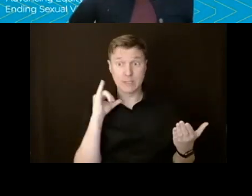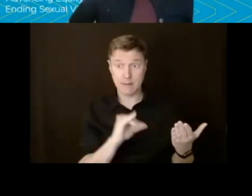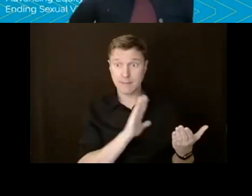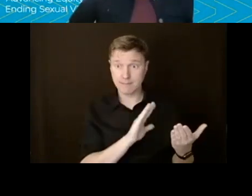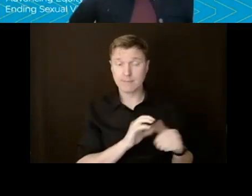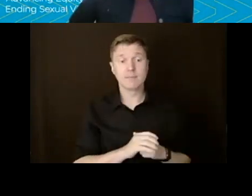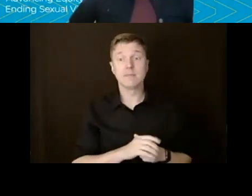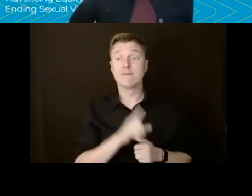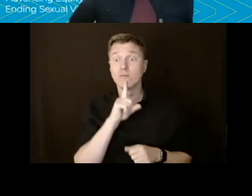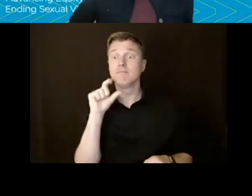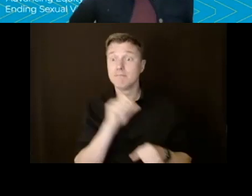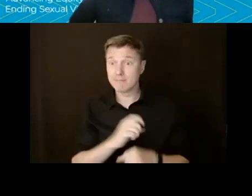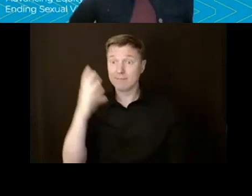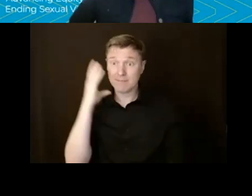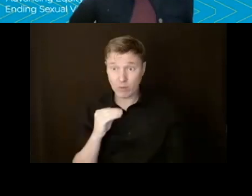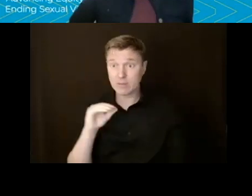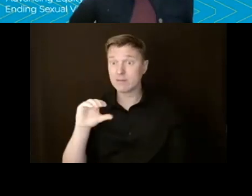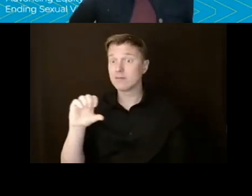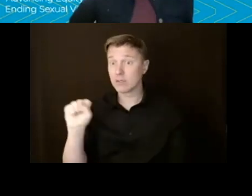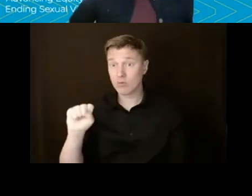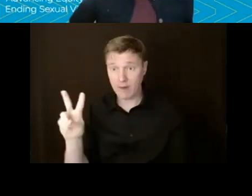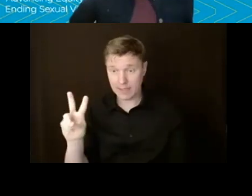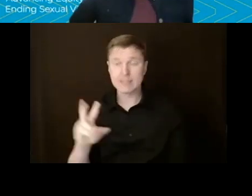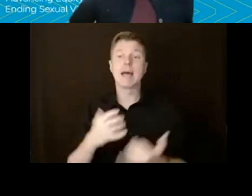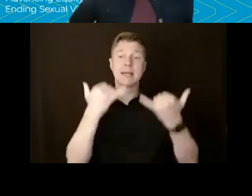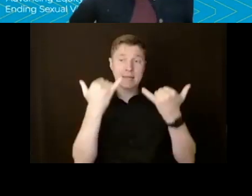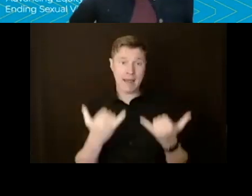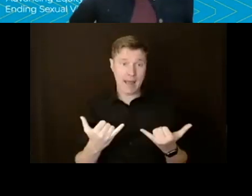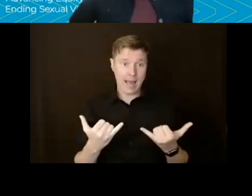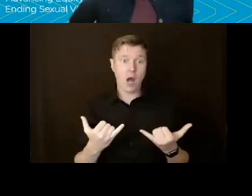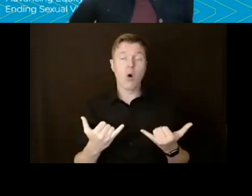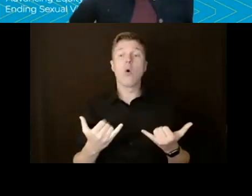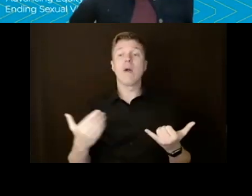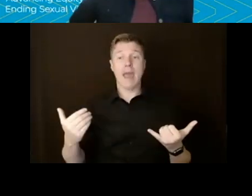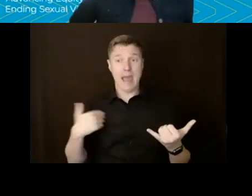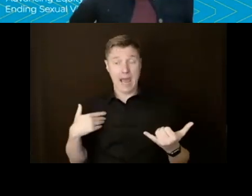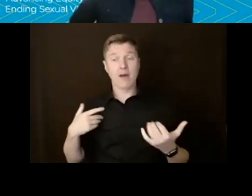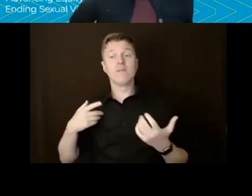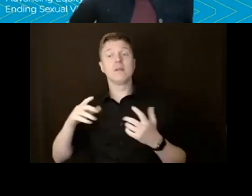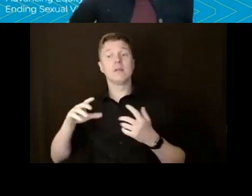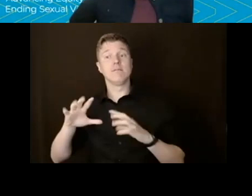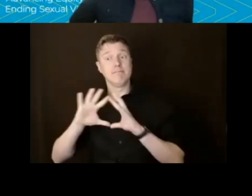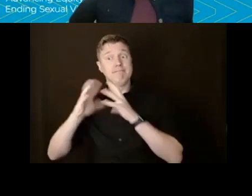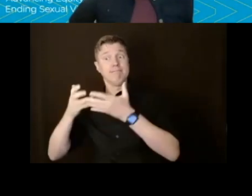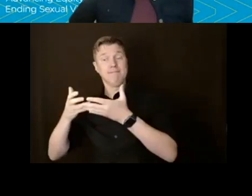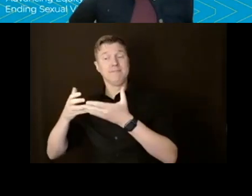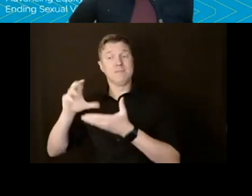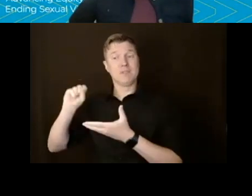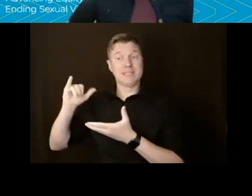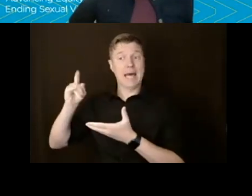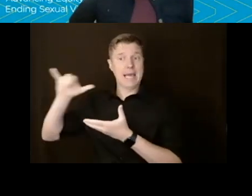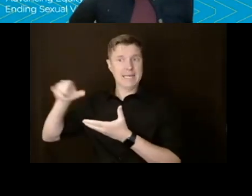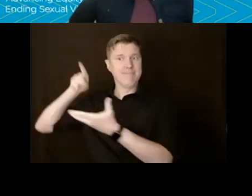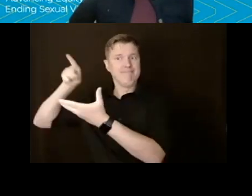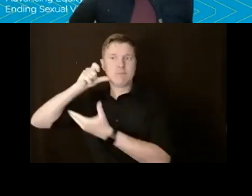does experience sexual violence, she is now faced with our society's tendency to not believe victims. which may keep